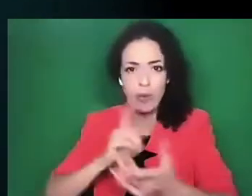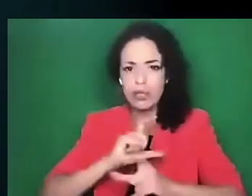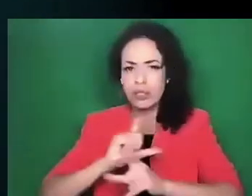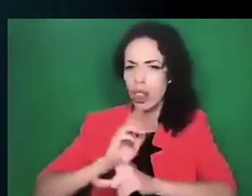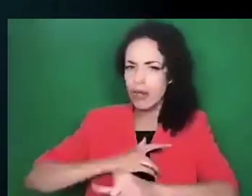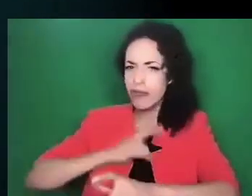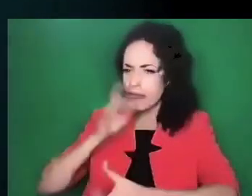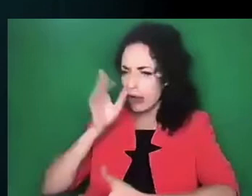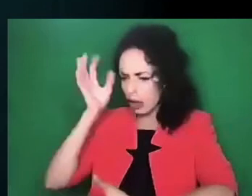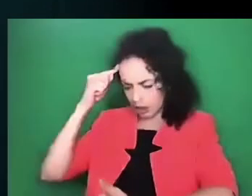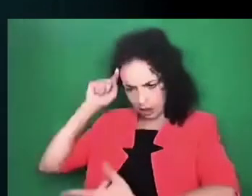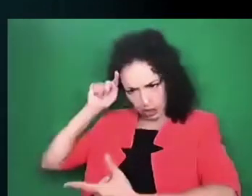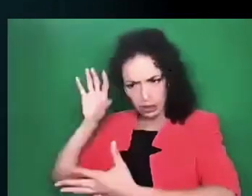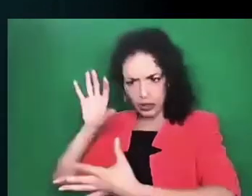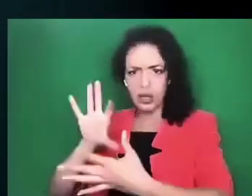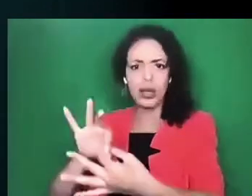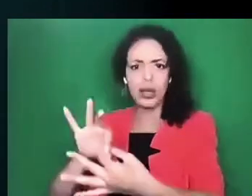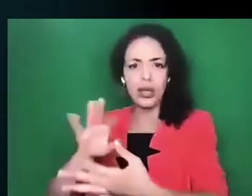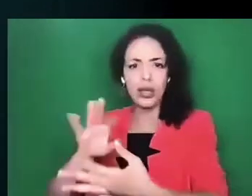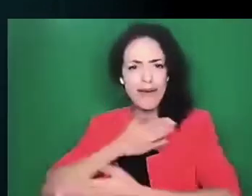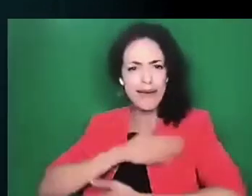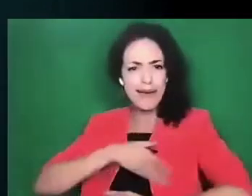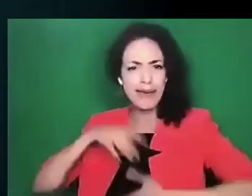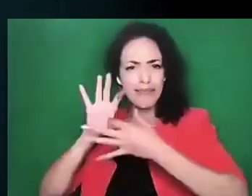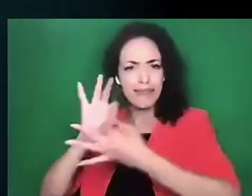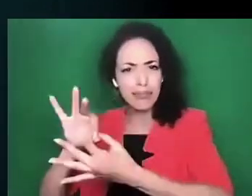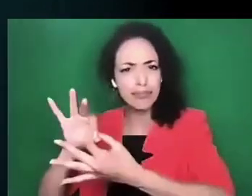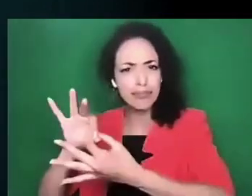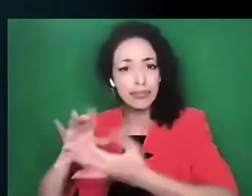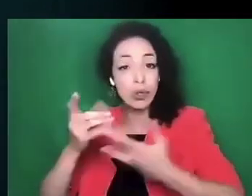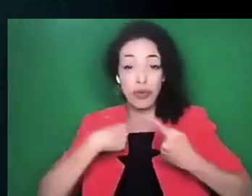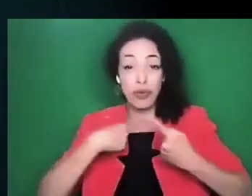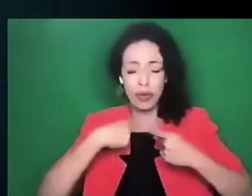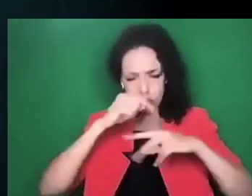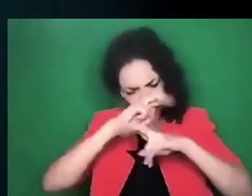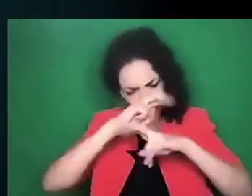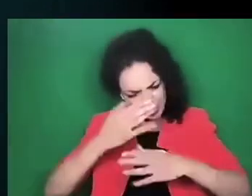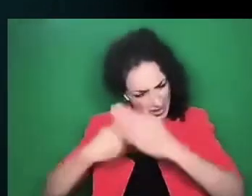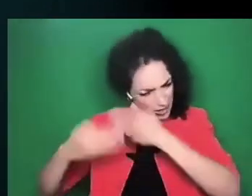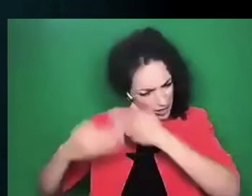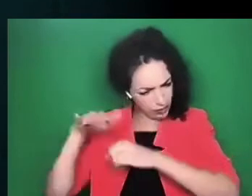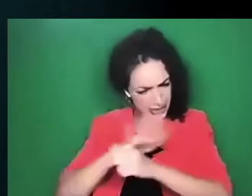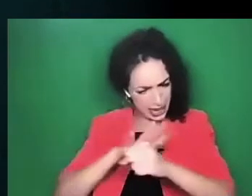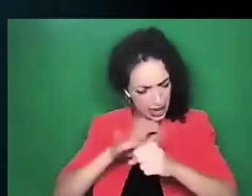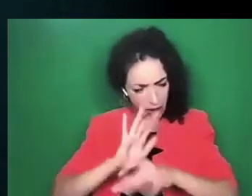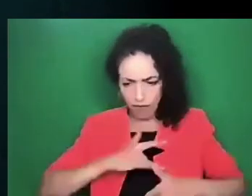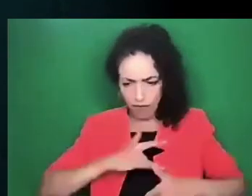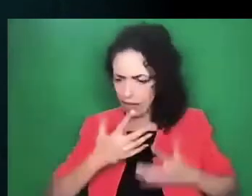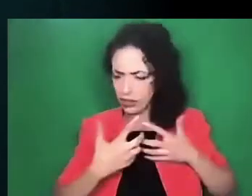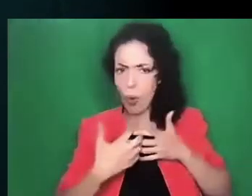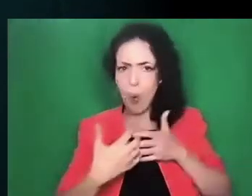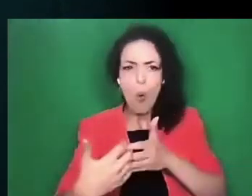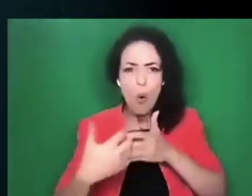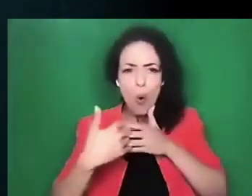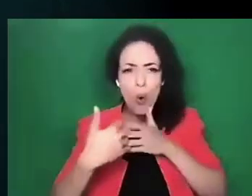history of the region resonated within me in terms of certain historical narratives that repeat